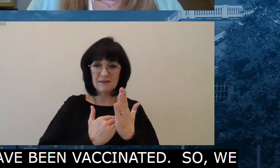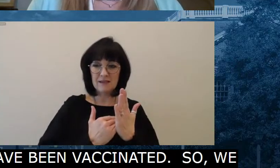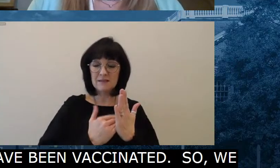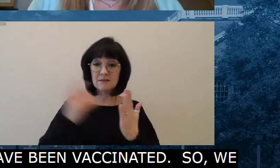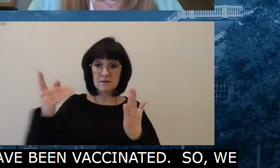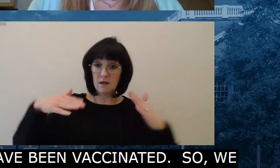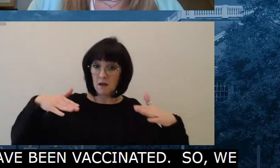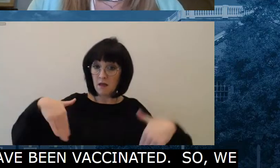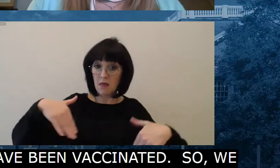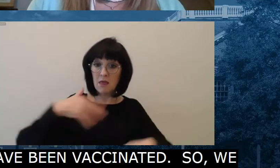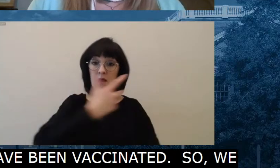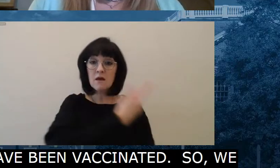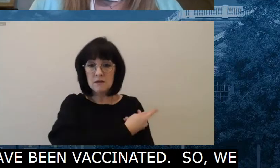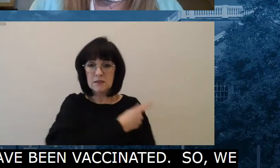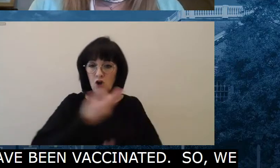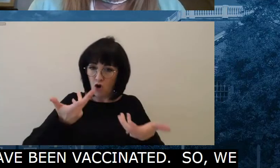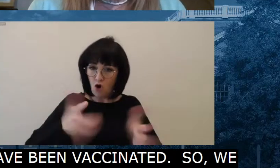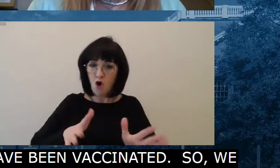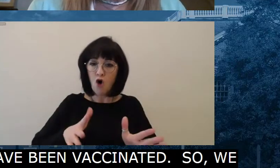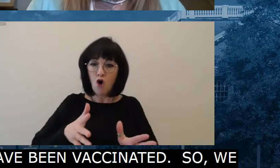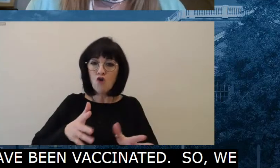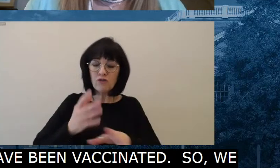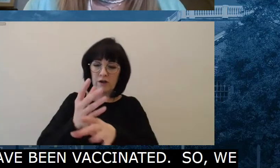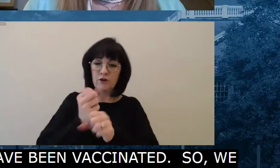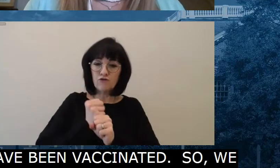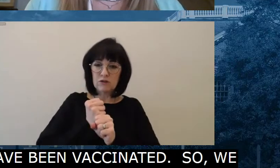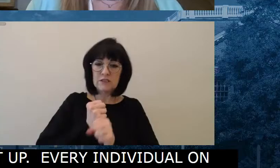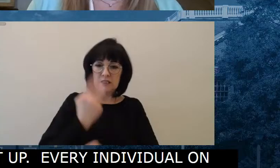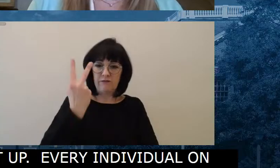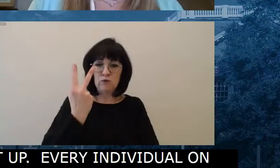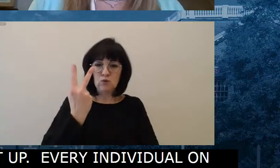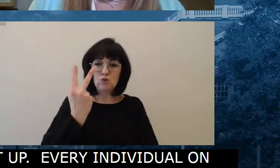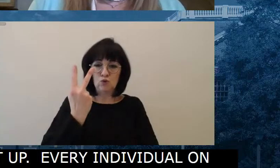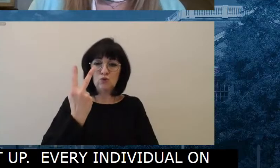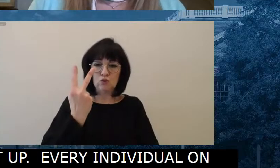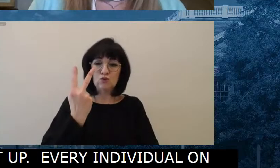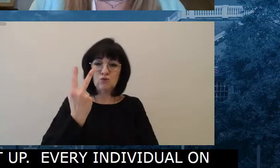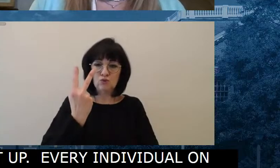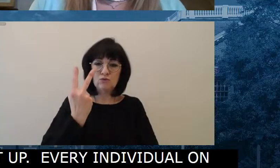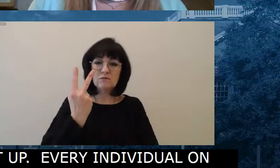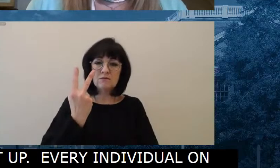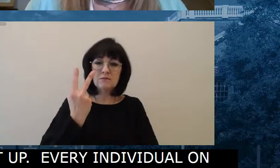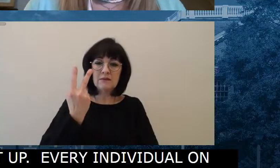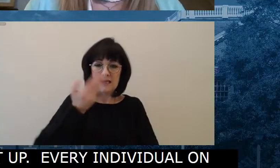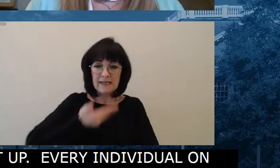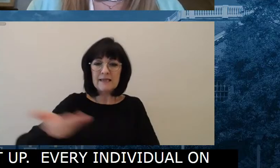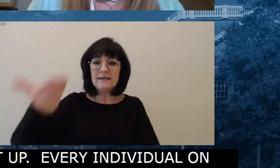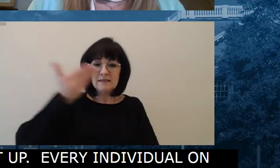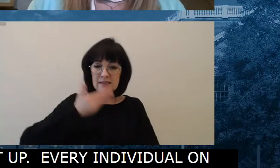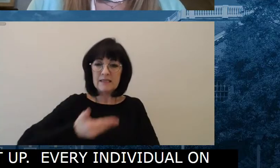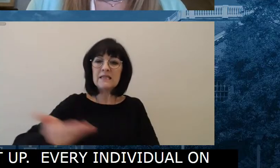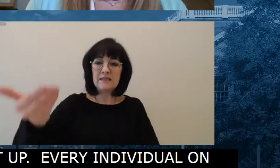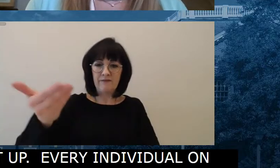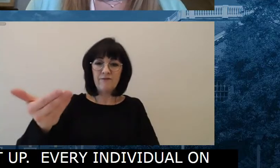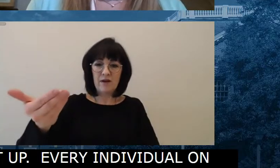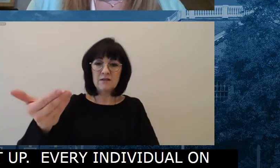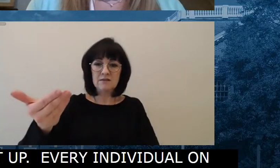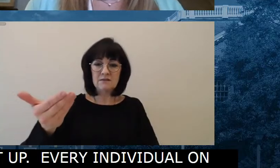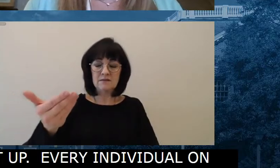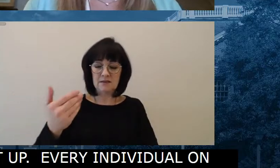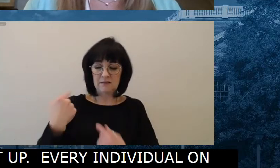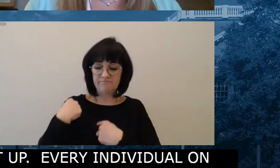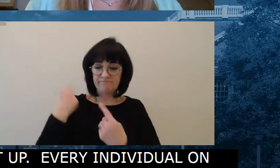received 2 invitations in the last week to receive vaccine, and they will receive another one.